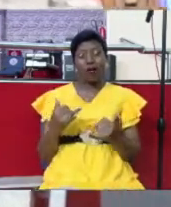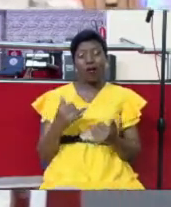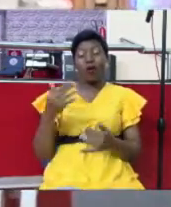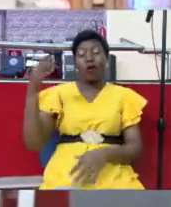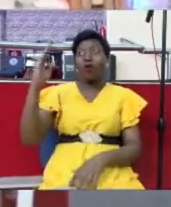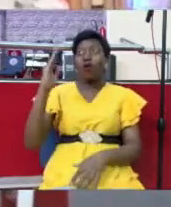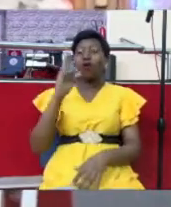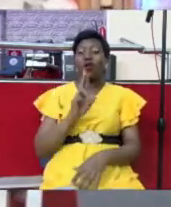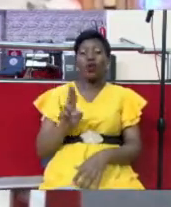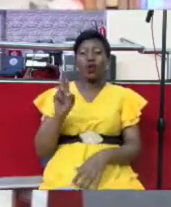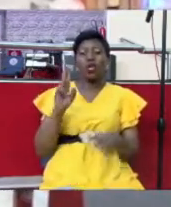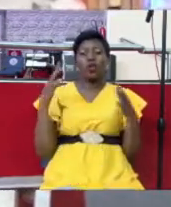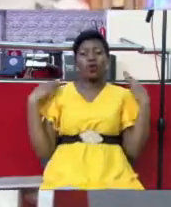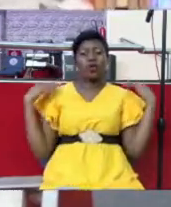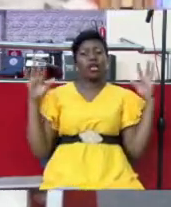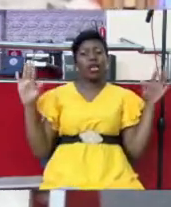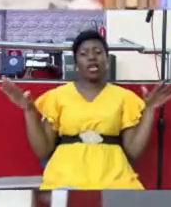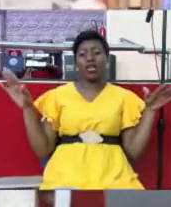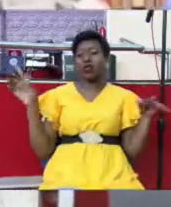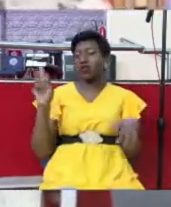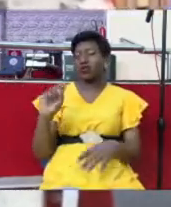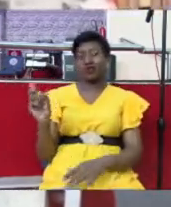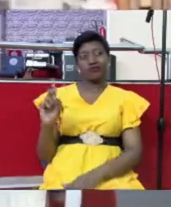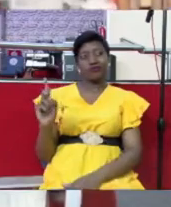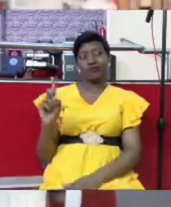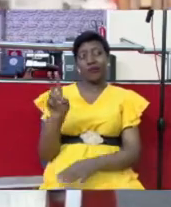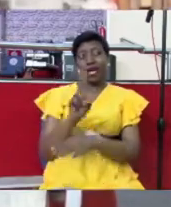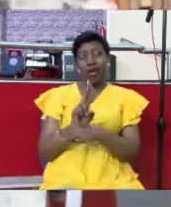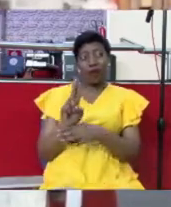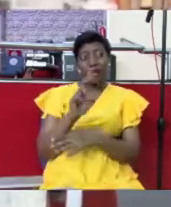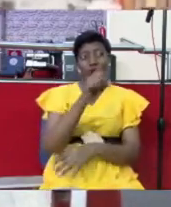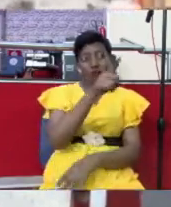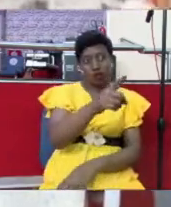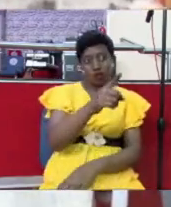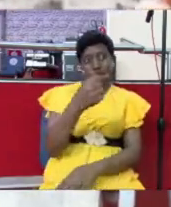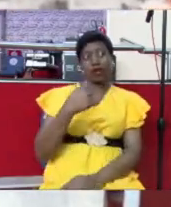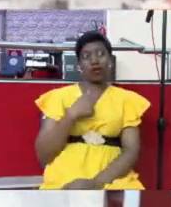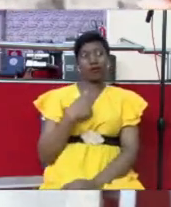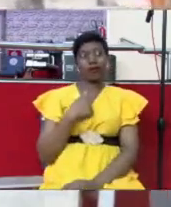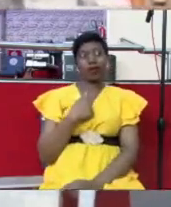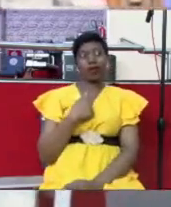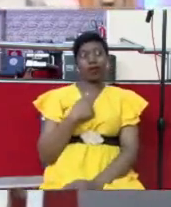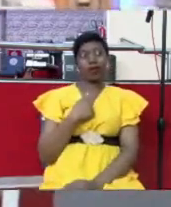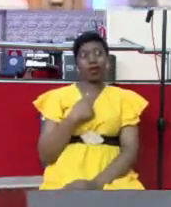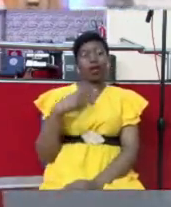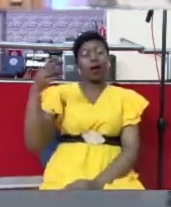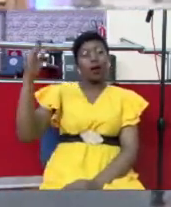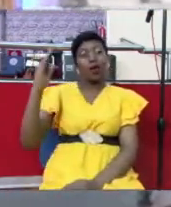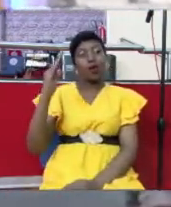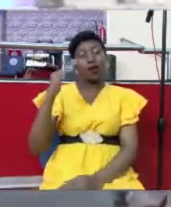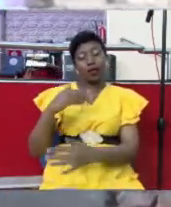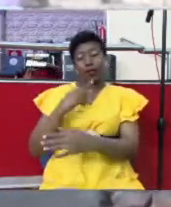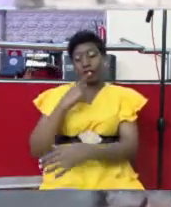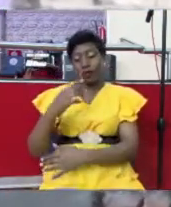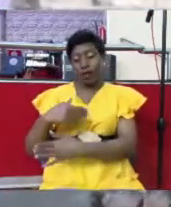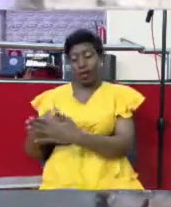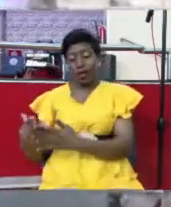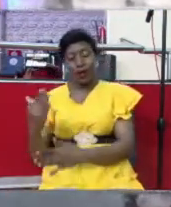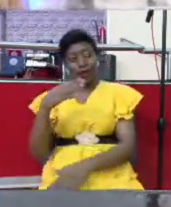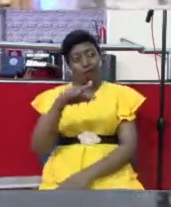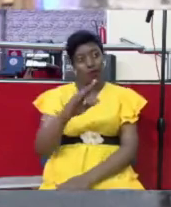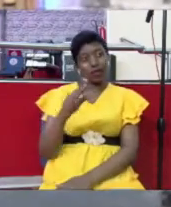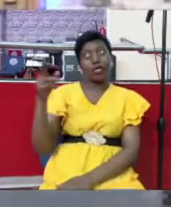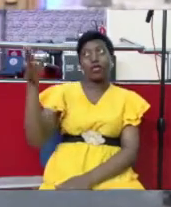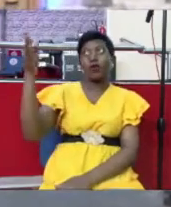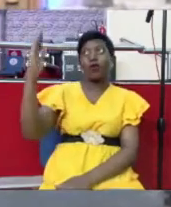I. Hatatumia malaika, hata kutumia wewe na nitumie mimi. Tell your neighbor it is you he will use. Mwambie jirani yako ni wewe atatumia. The